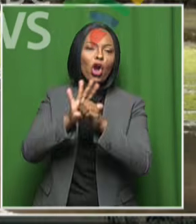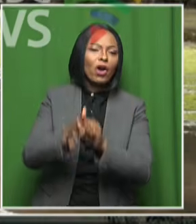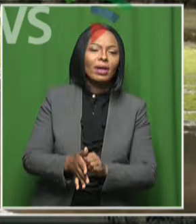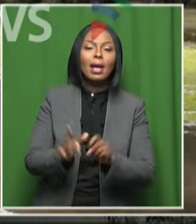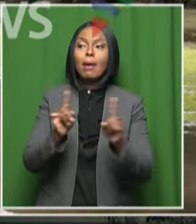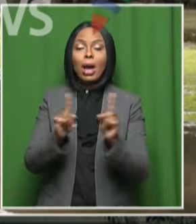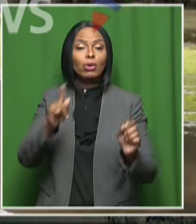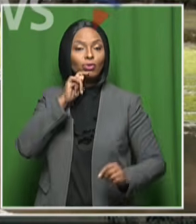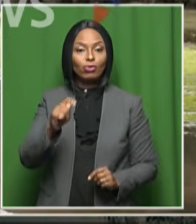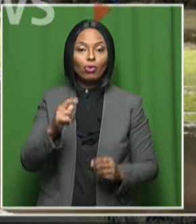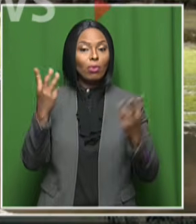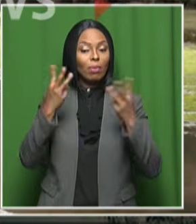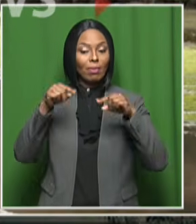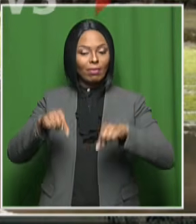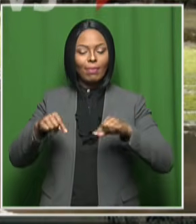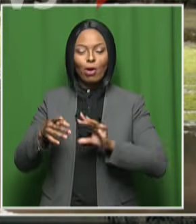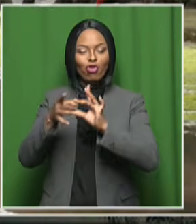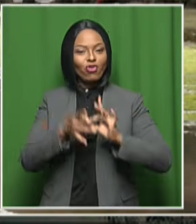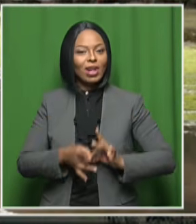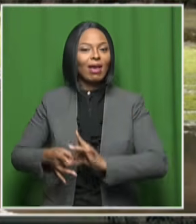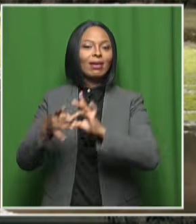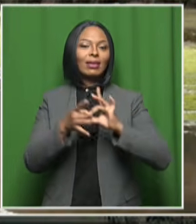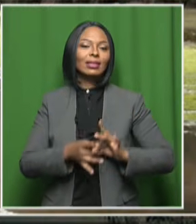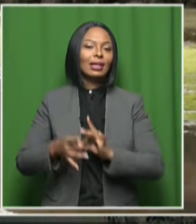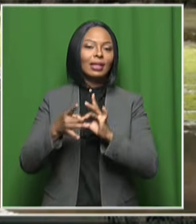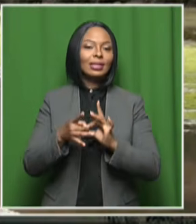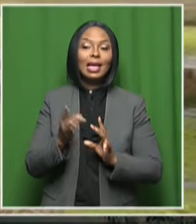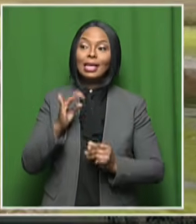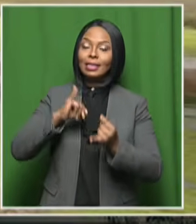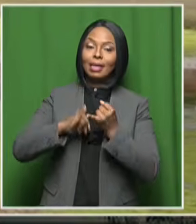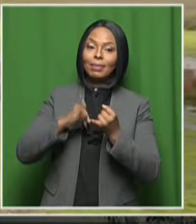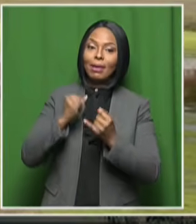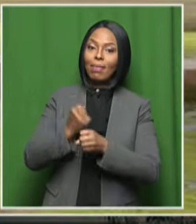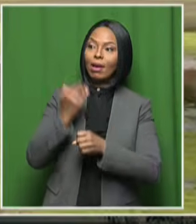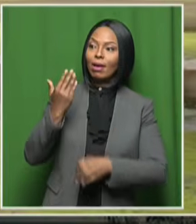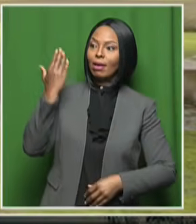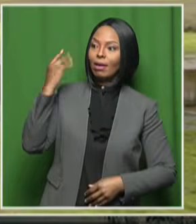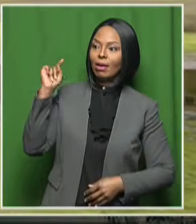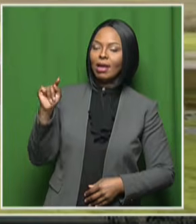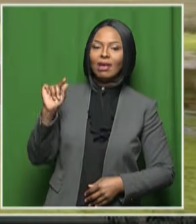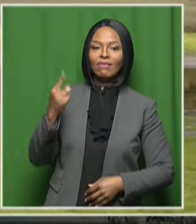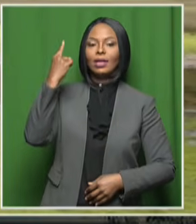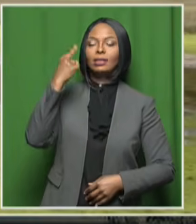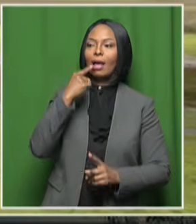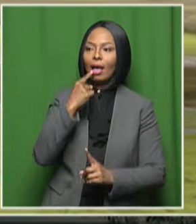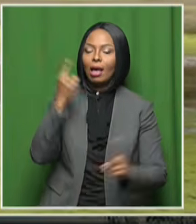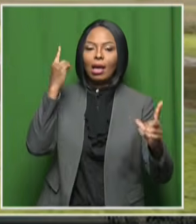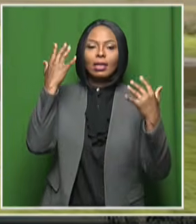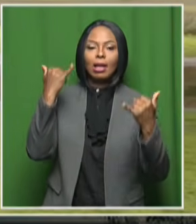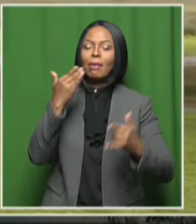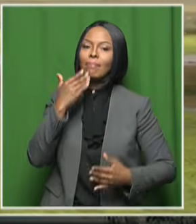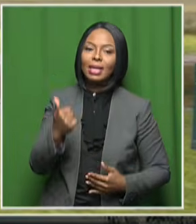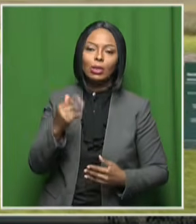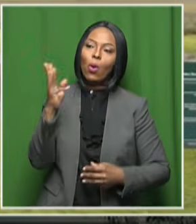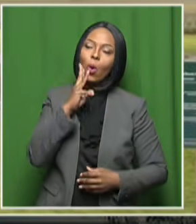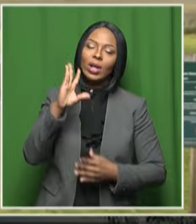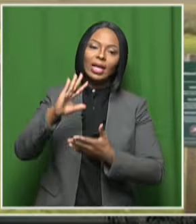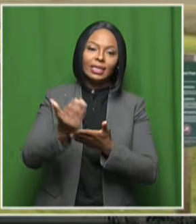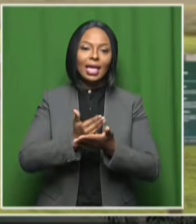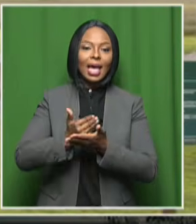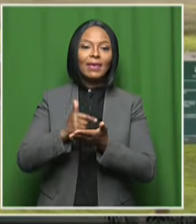And now already in September, when the first communication started to come out about saving water, we are going to